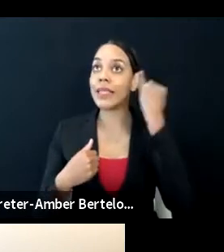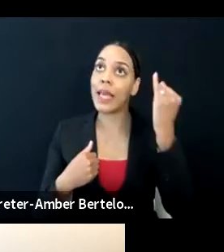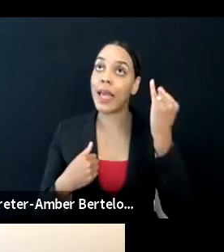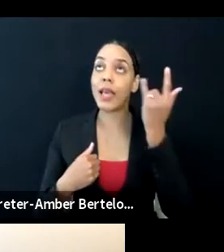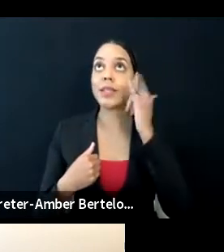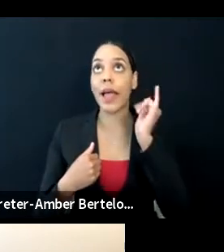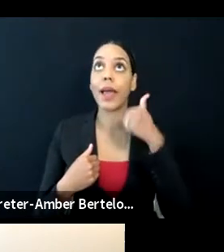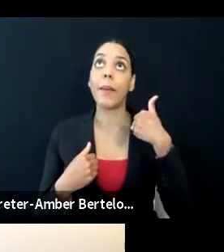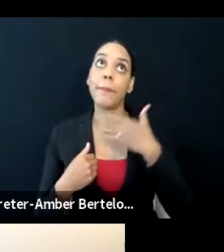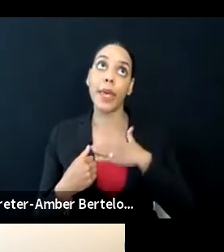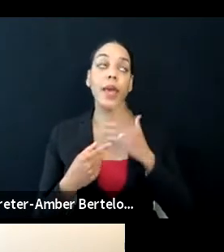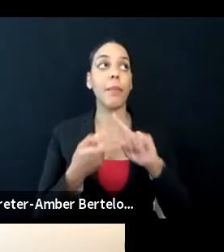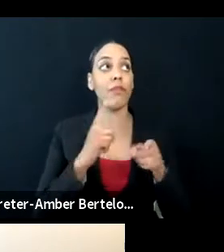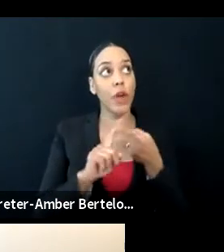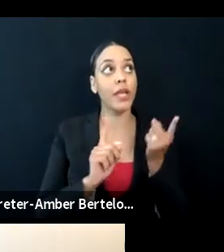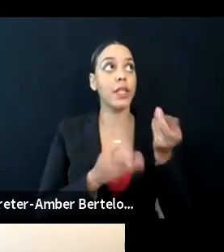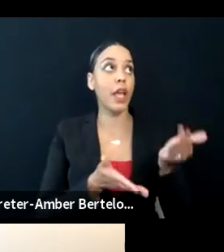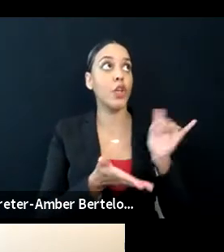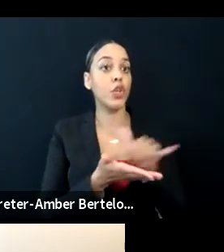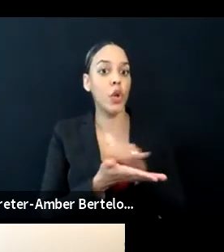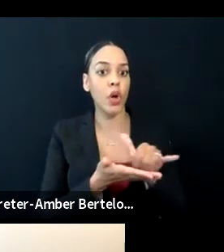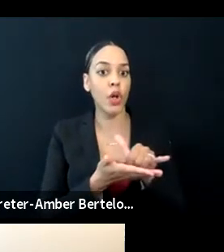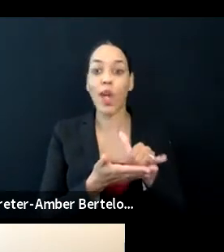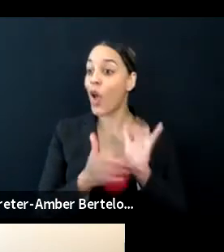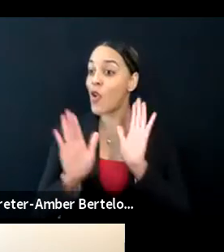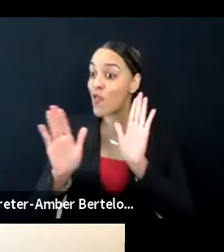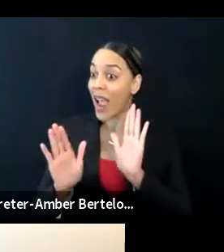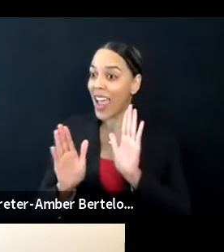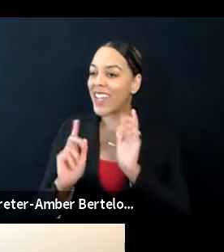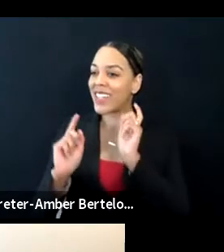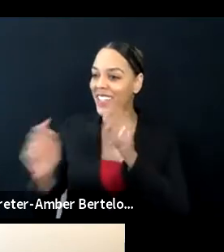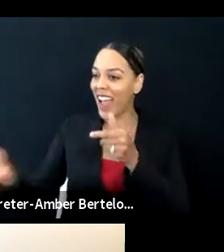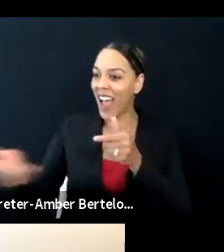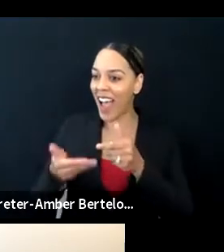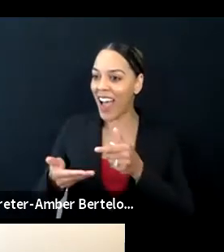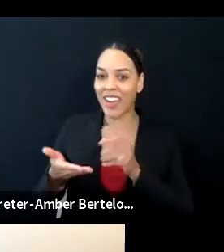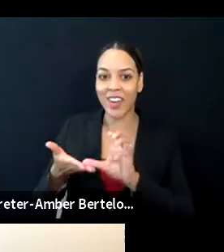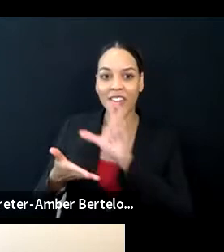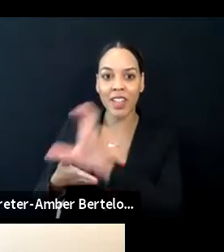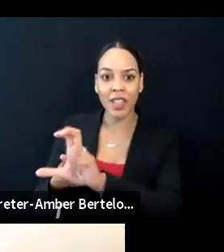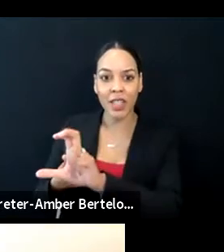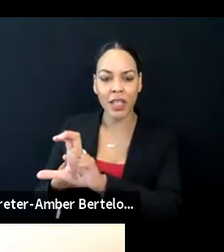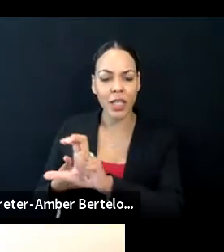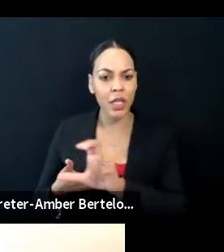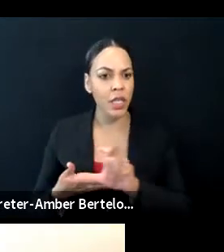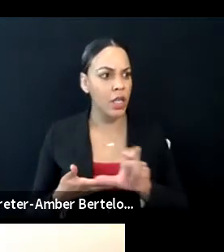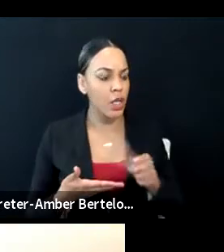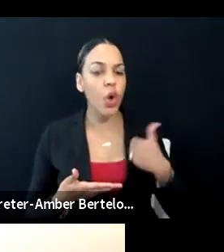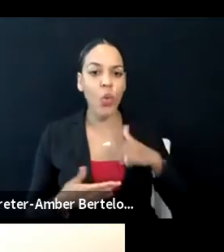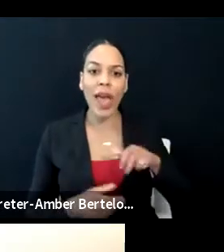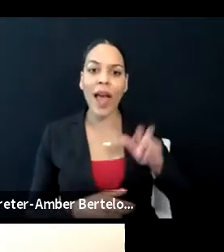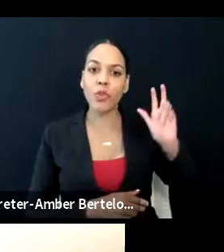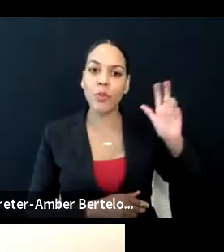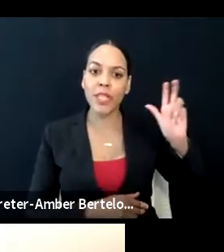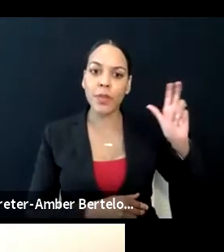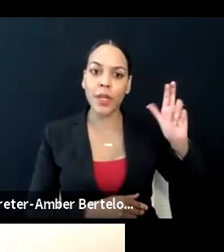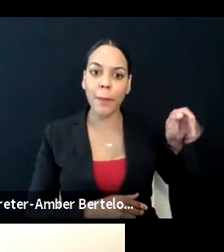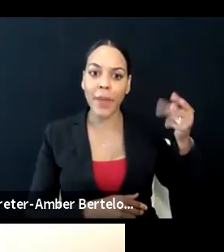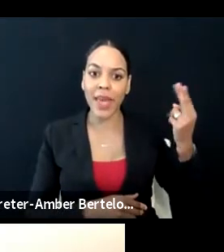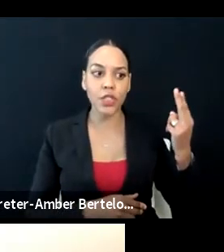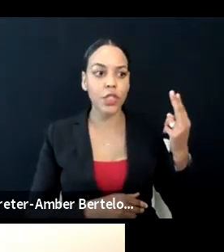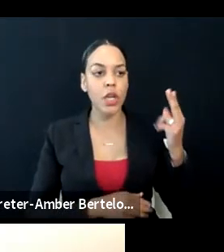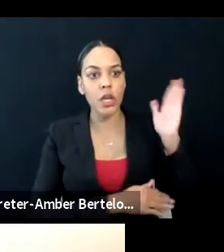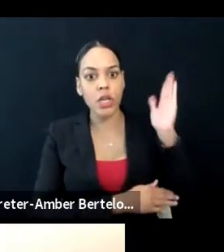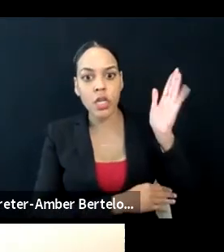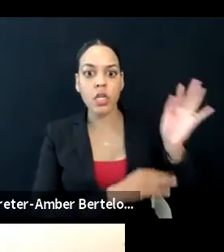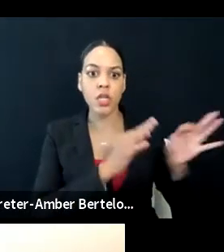New York. Great, here's the deal. We have to pitch that 22 times and get rejected before we get that. Same